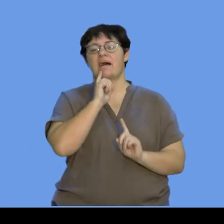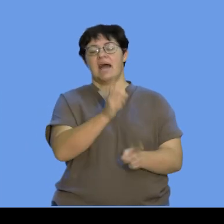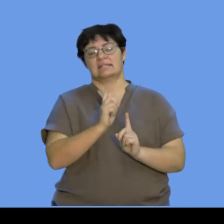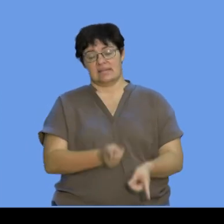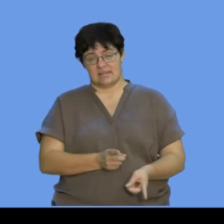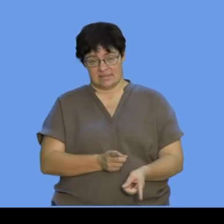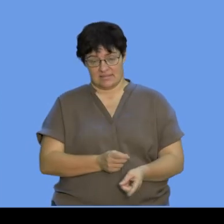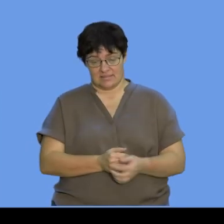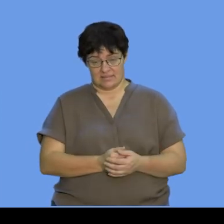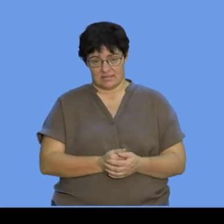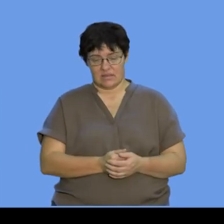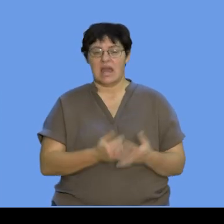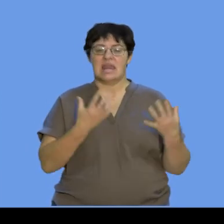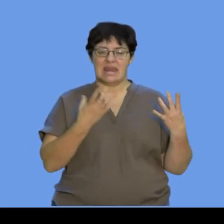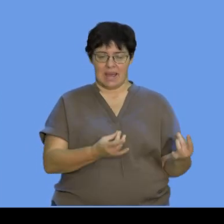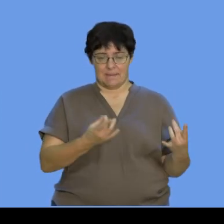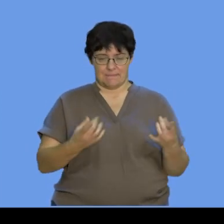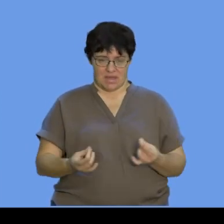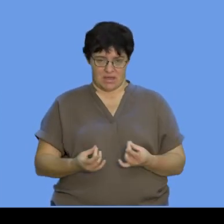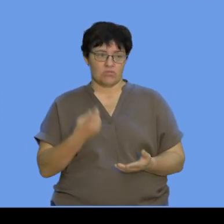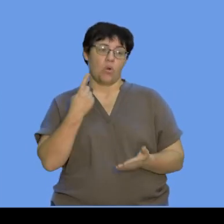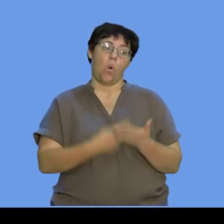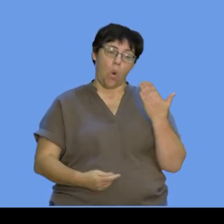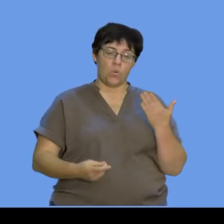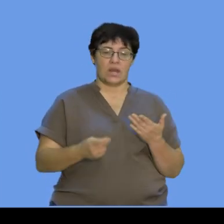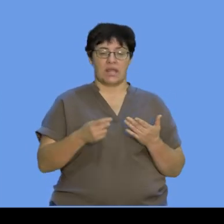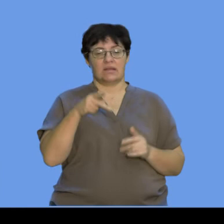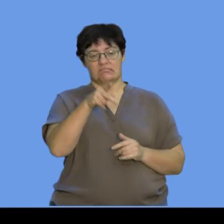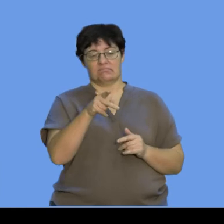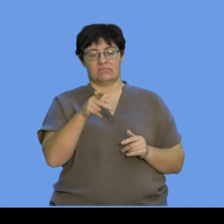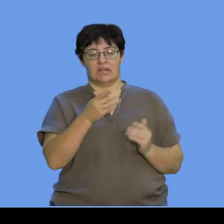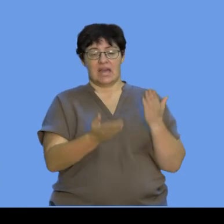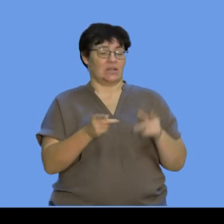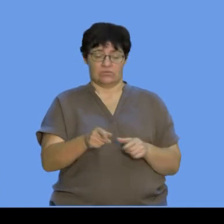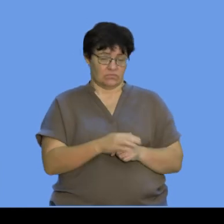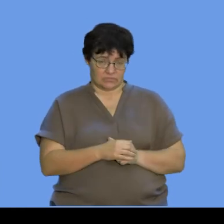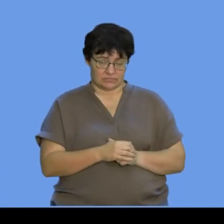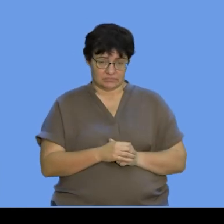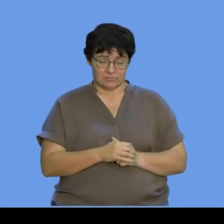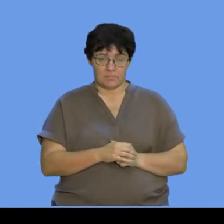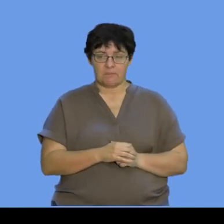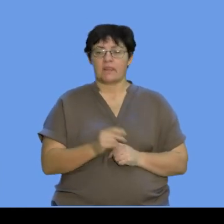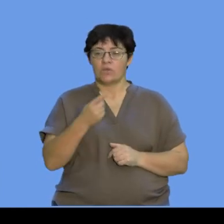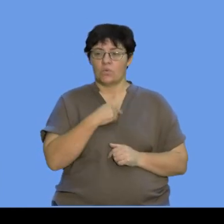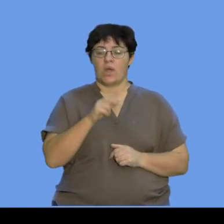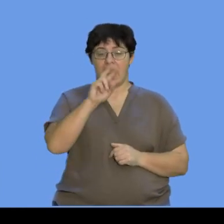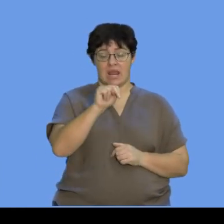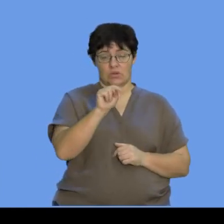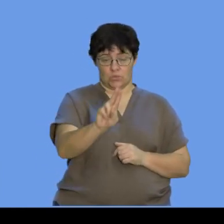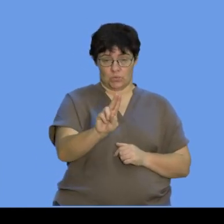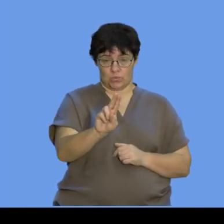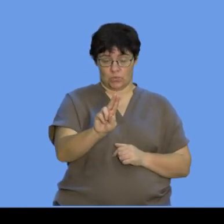find some answers in terms of numbers and not just the ratios like we've been doing, right? So I know that